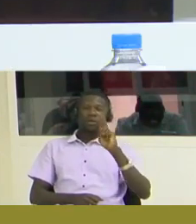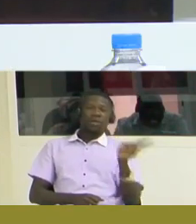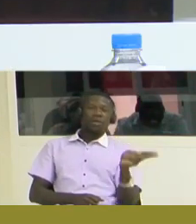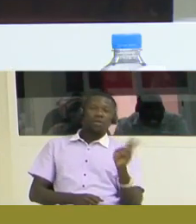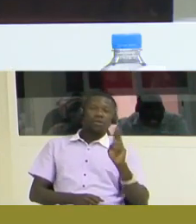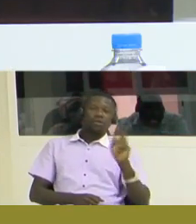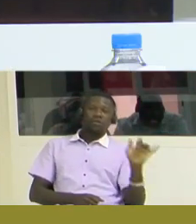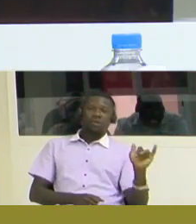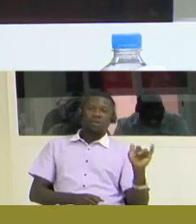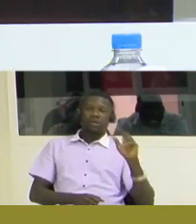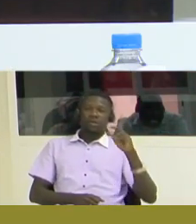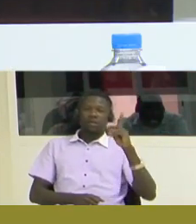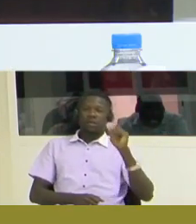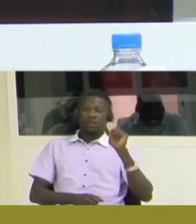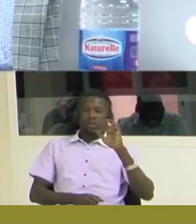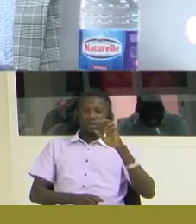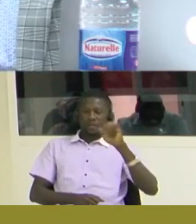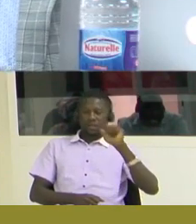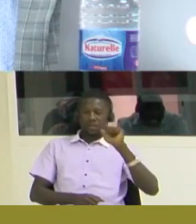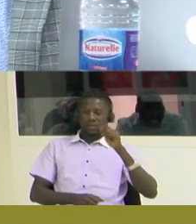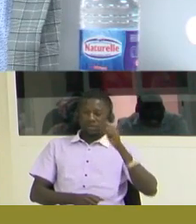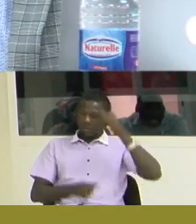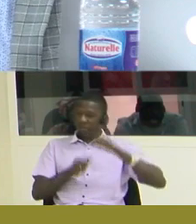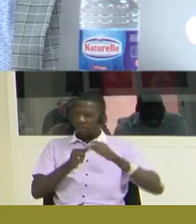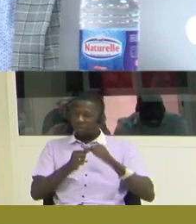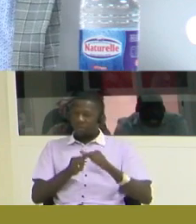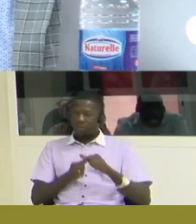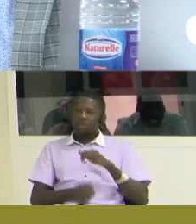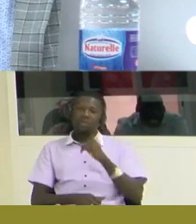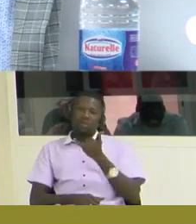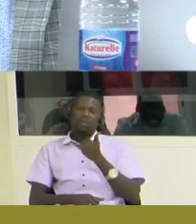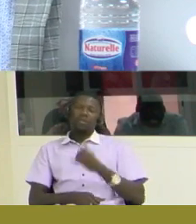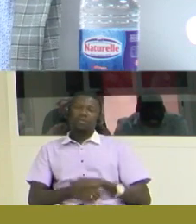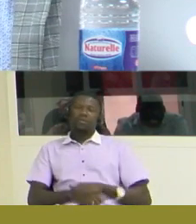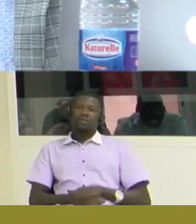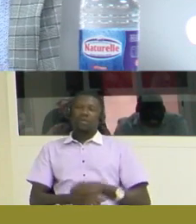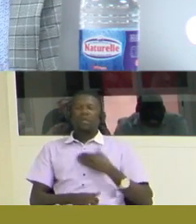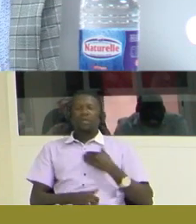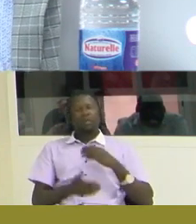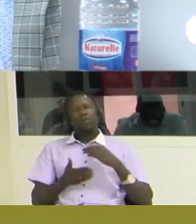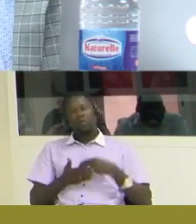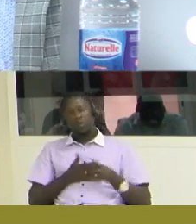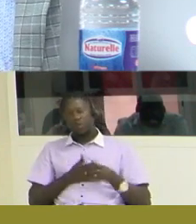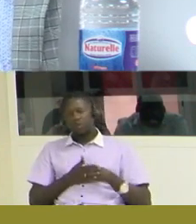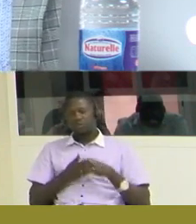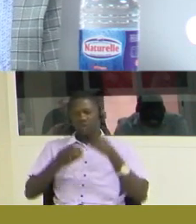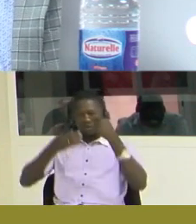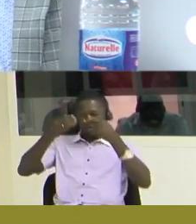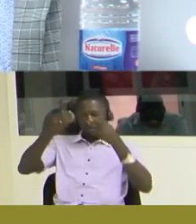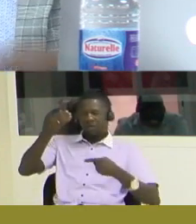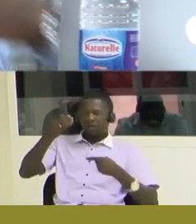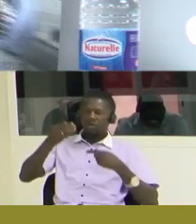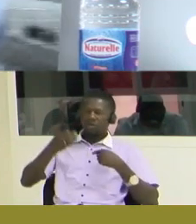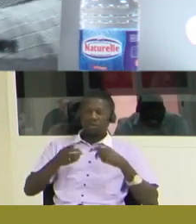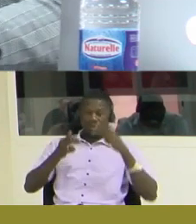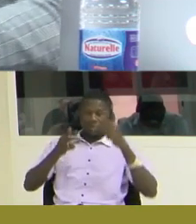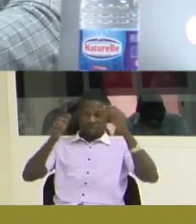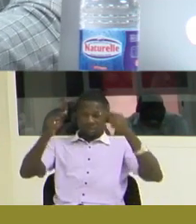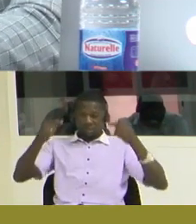I just wish us to recap a bit on the evidence